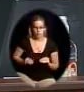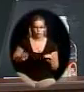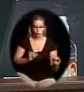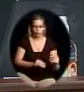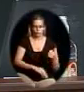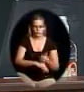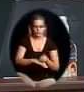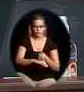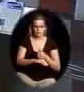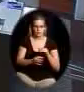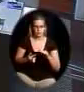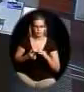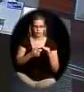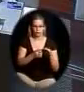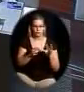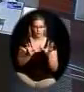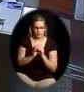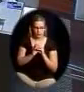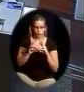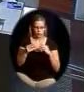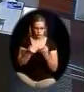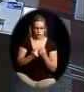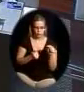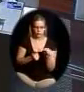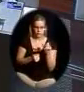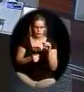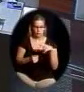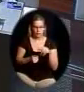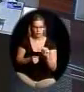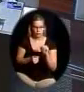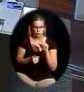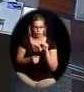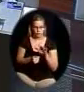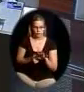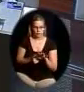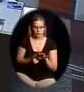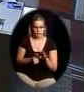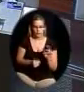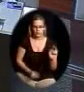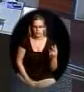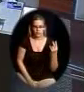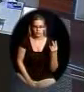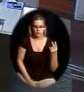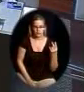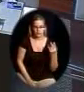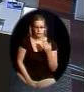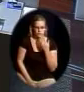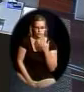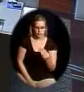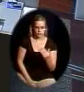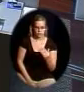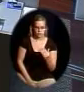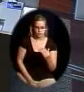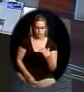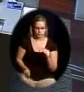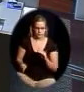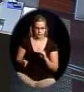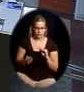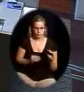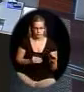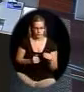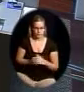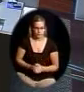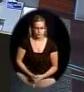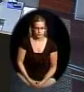a special meeting for a board workshop on Tuesday, September 25th at 6 p.m. Second. Thank you. Motion by Mr. Churchman